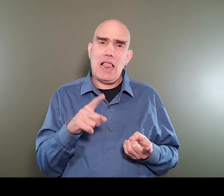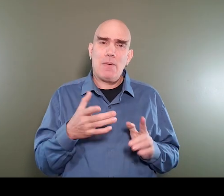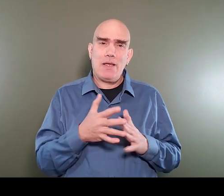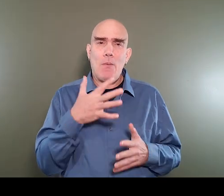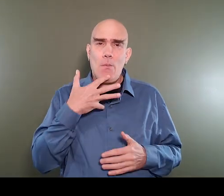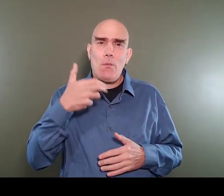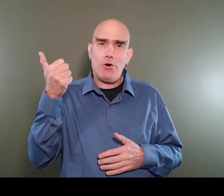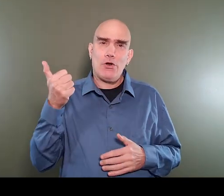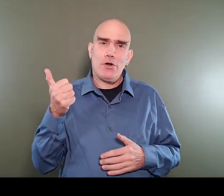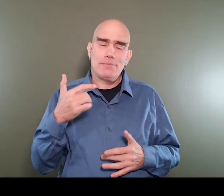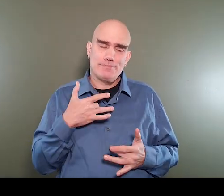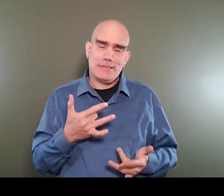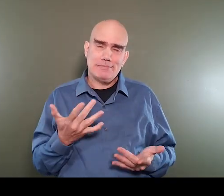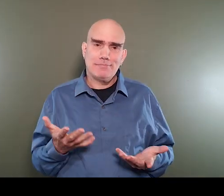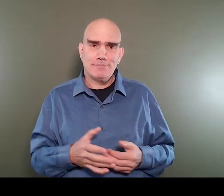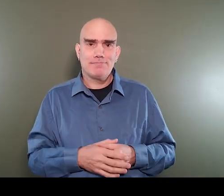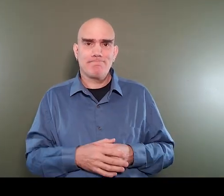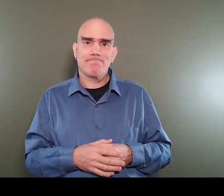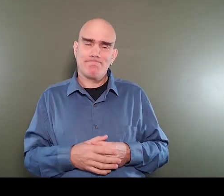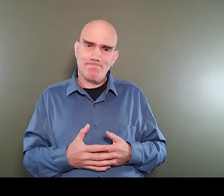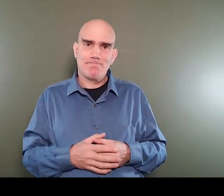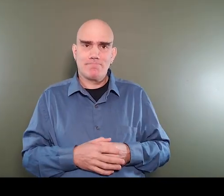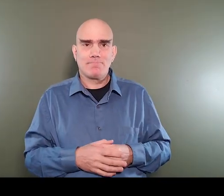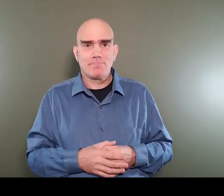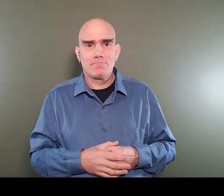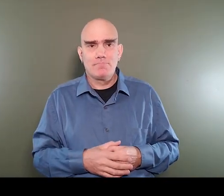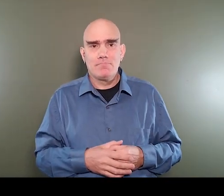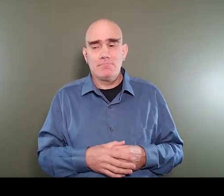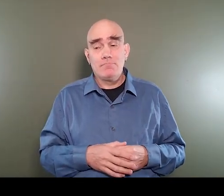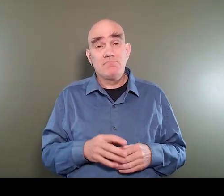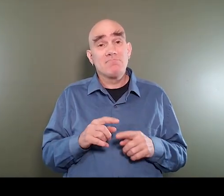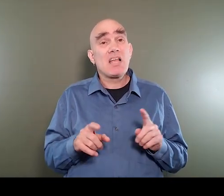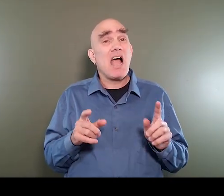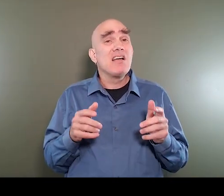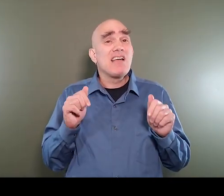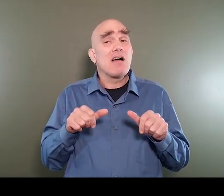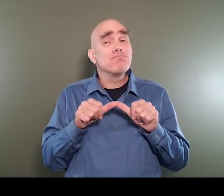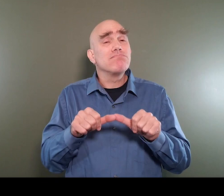not as prevalent as you age.